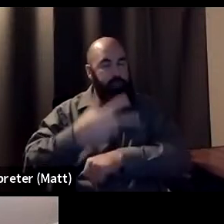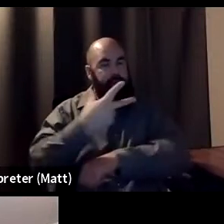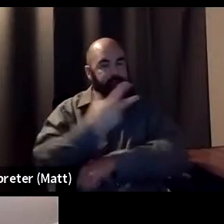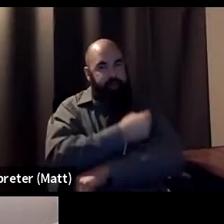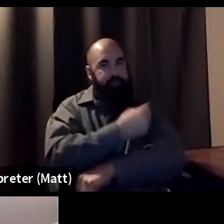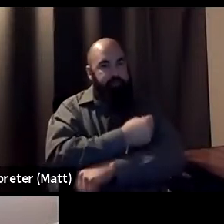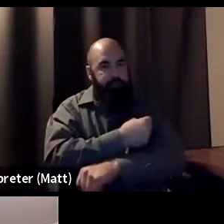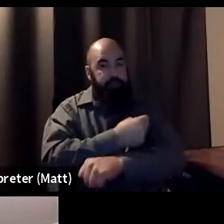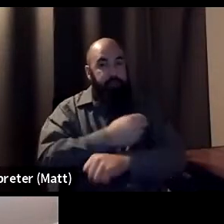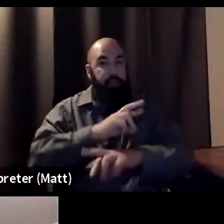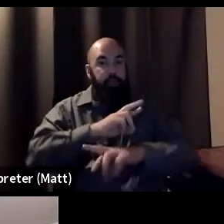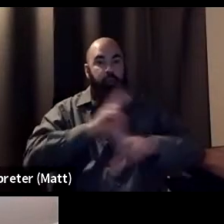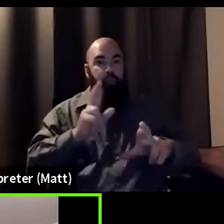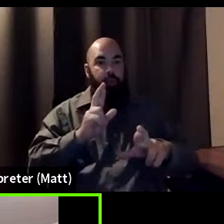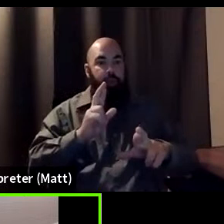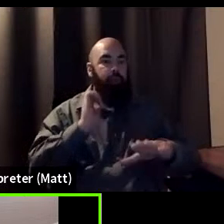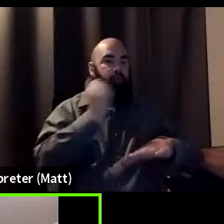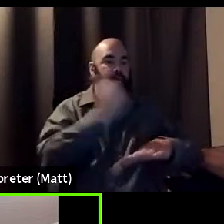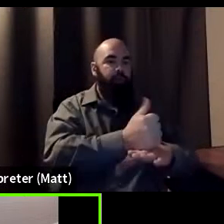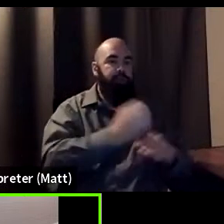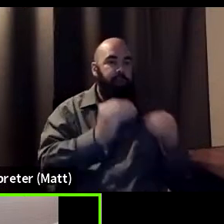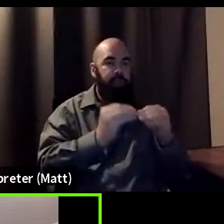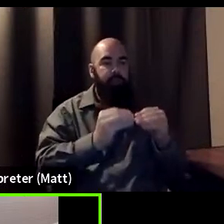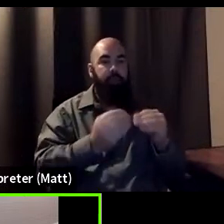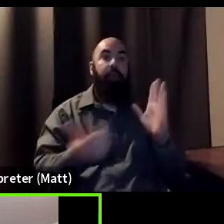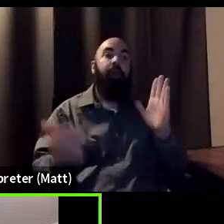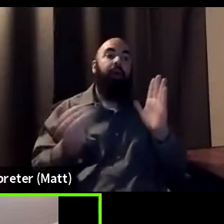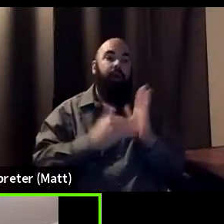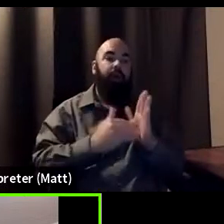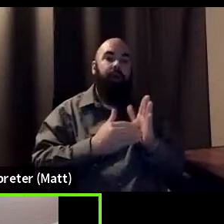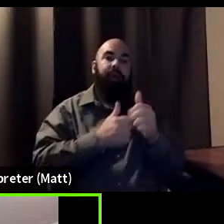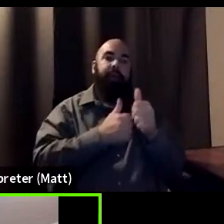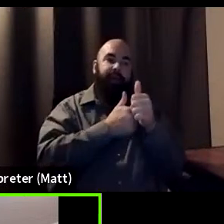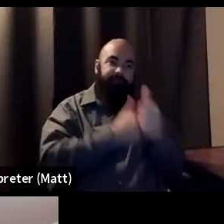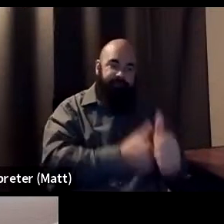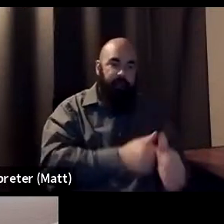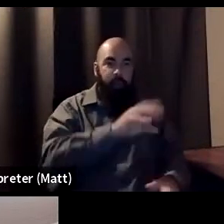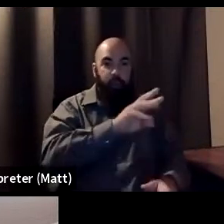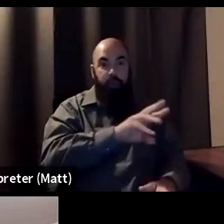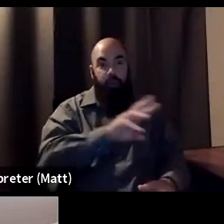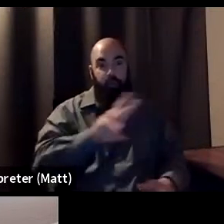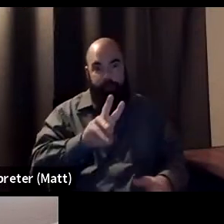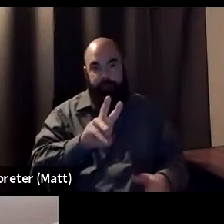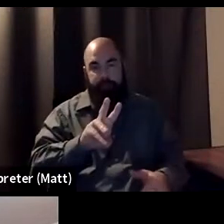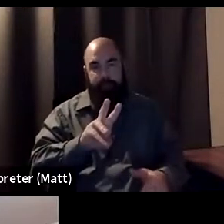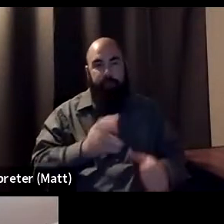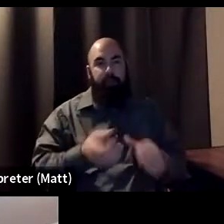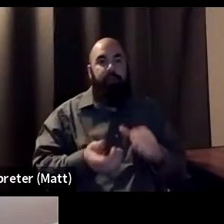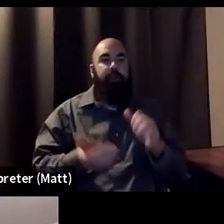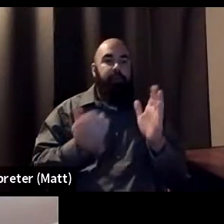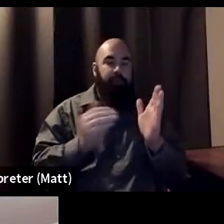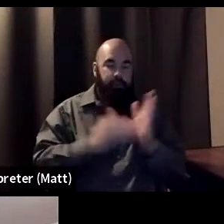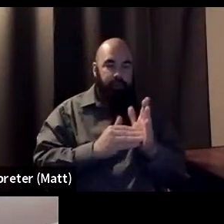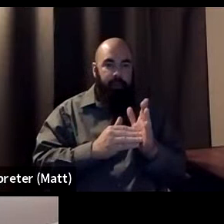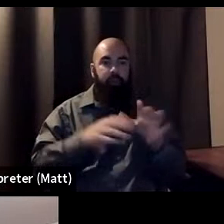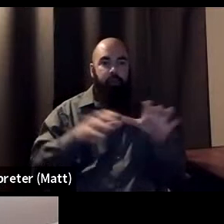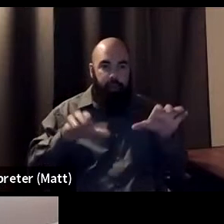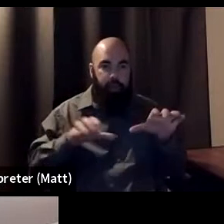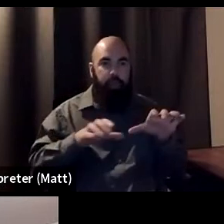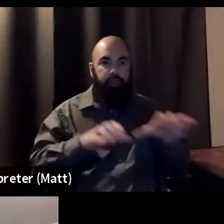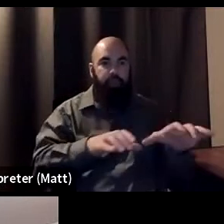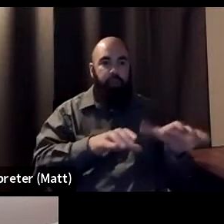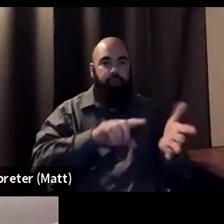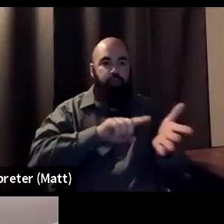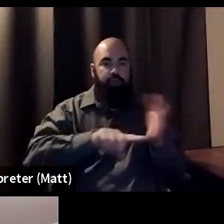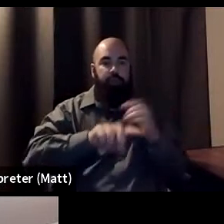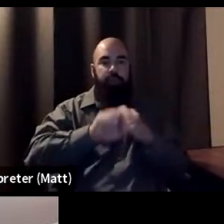sites, and people can do that by following the website that we've referenced several times this evening. So really encourage you to go to